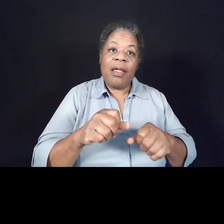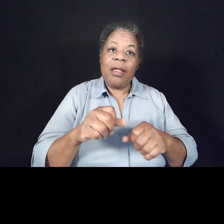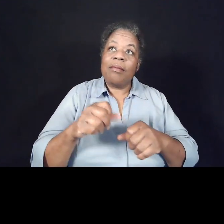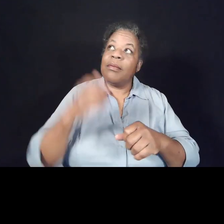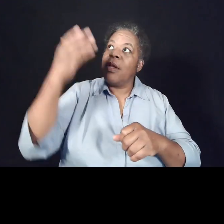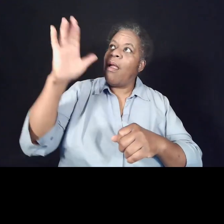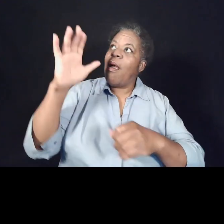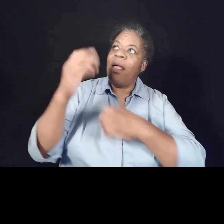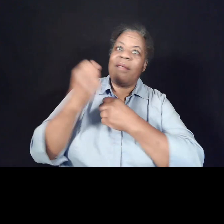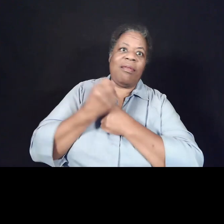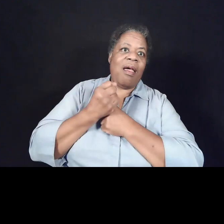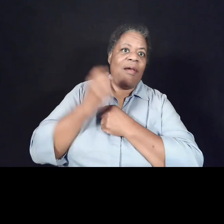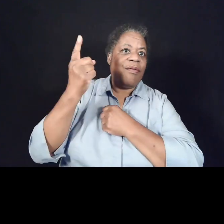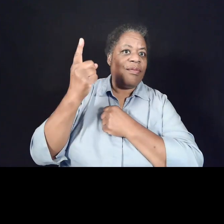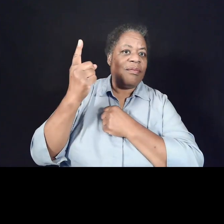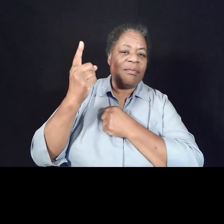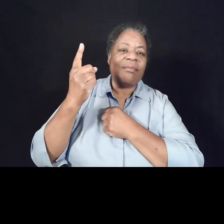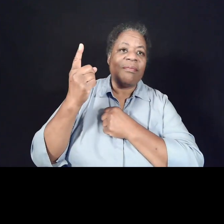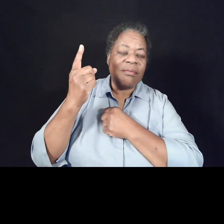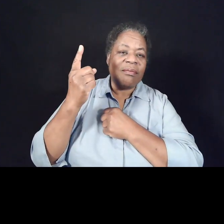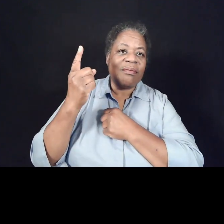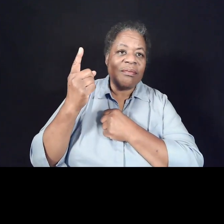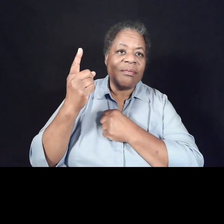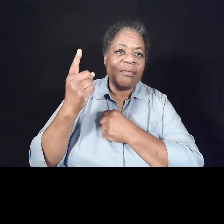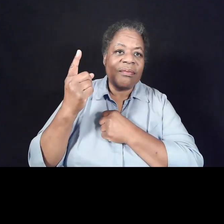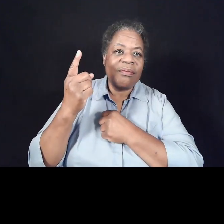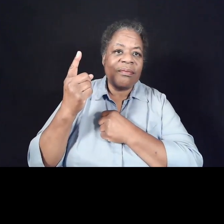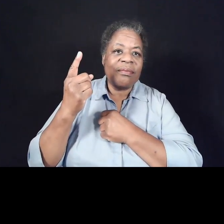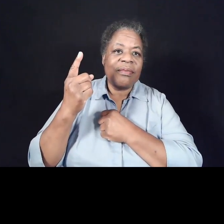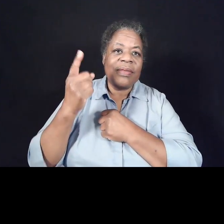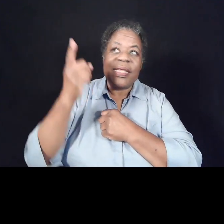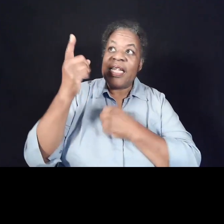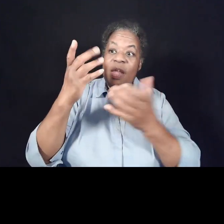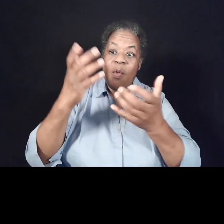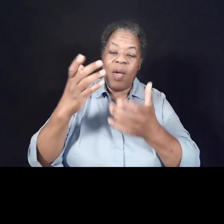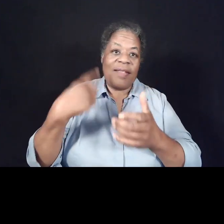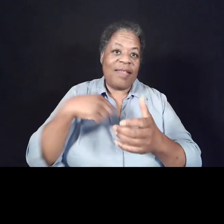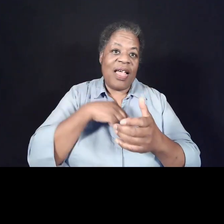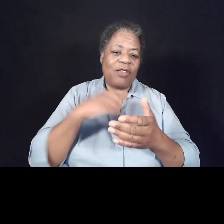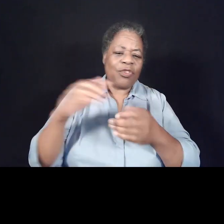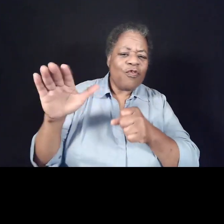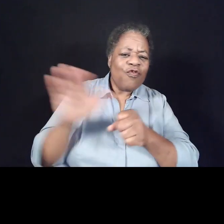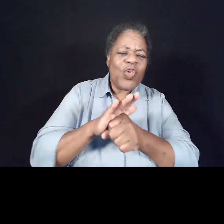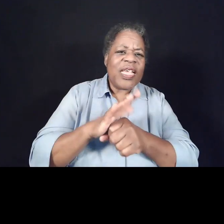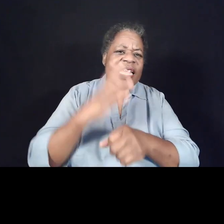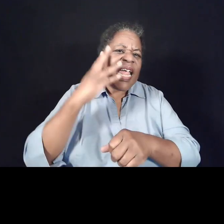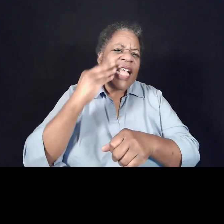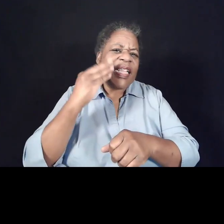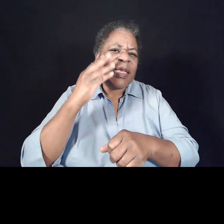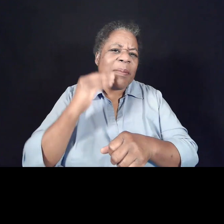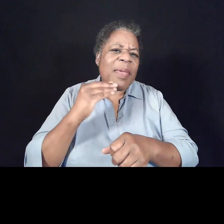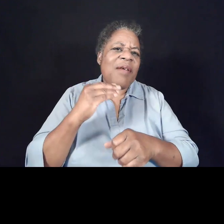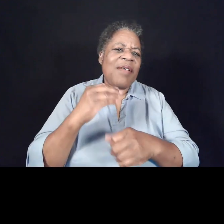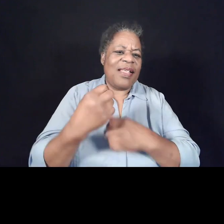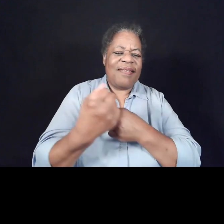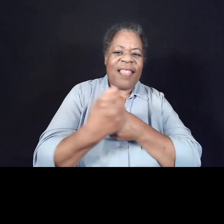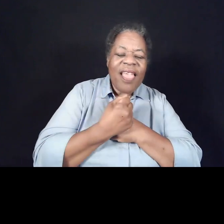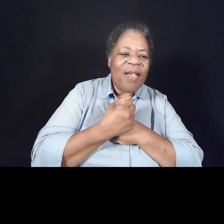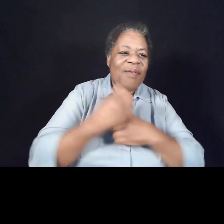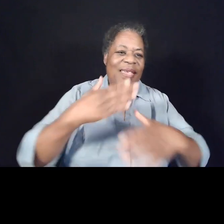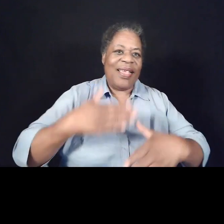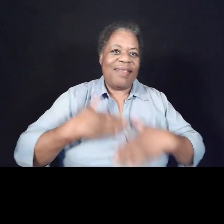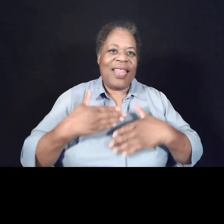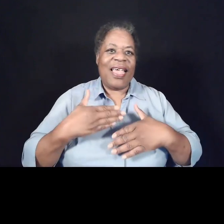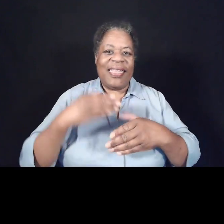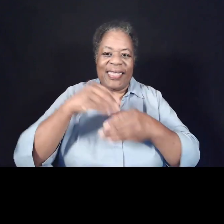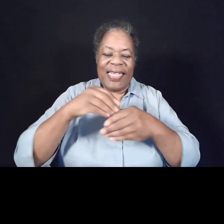like a loving spouse or a good friend, wants us to fully experience those loves and delights, but to do